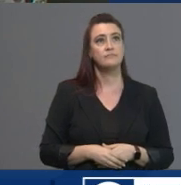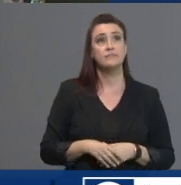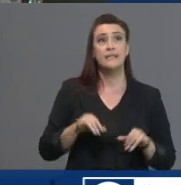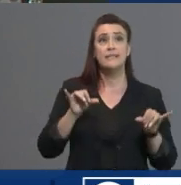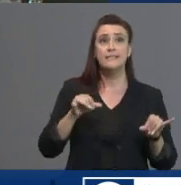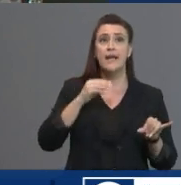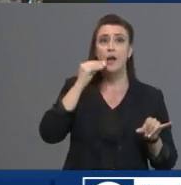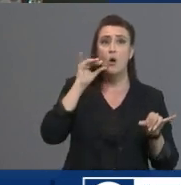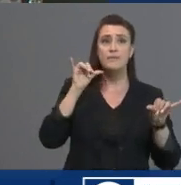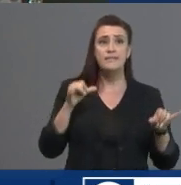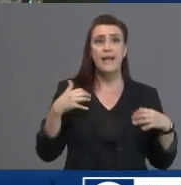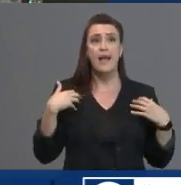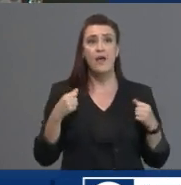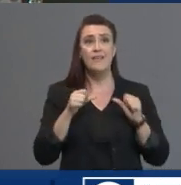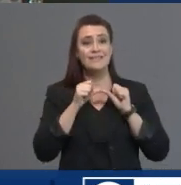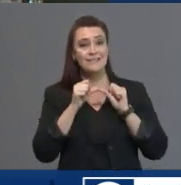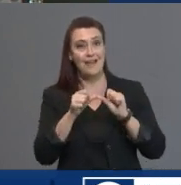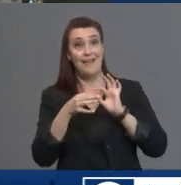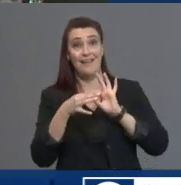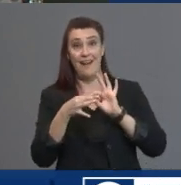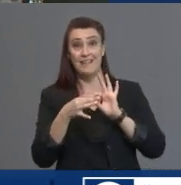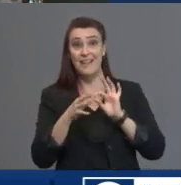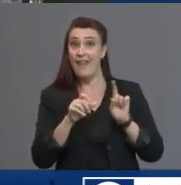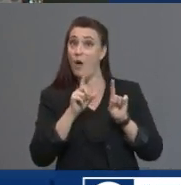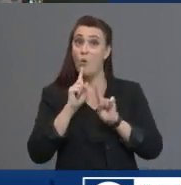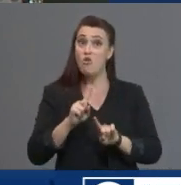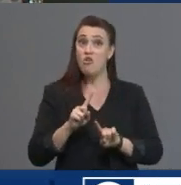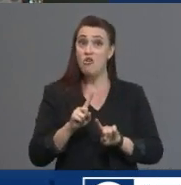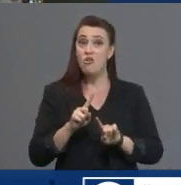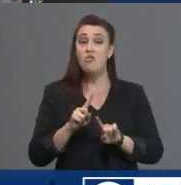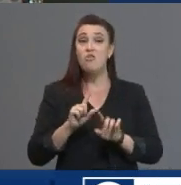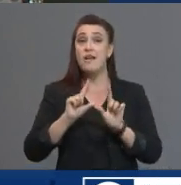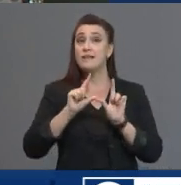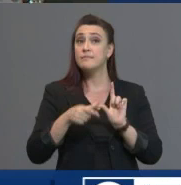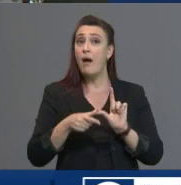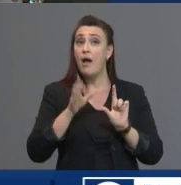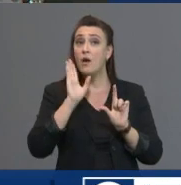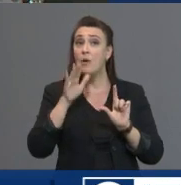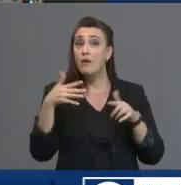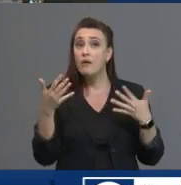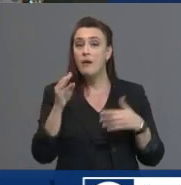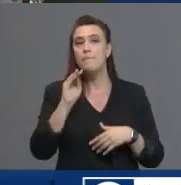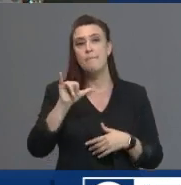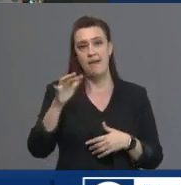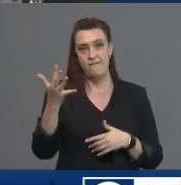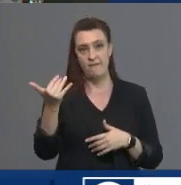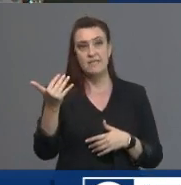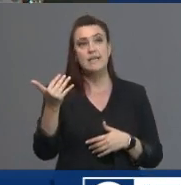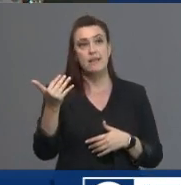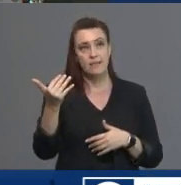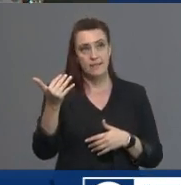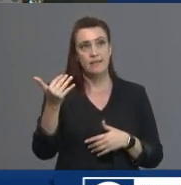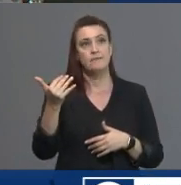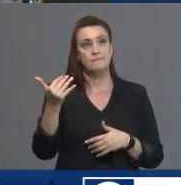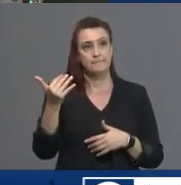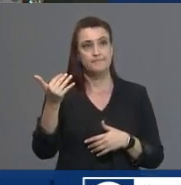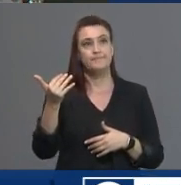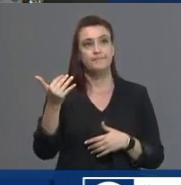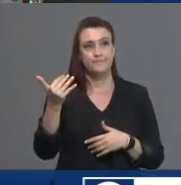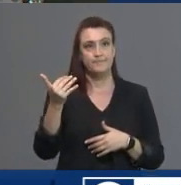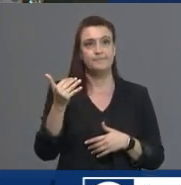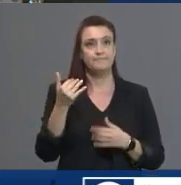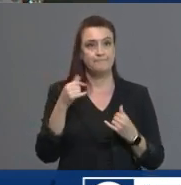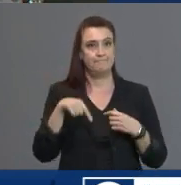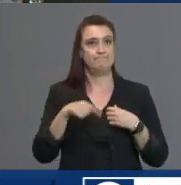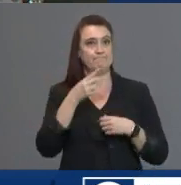Our Stay Home, Stay Healthy, Stay Connected order expires on May 15th,